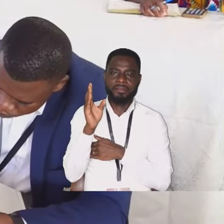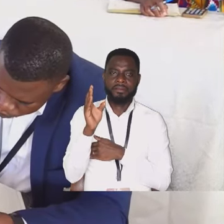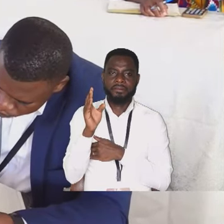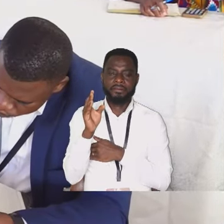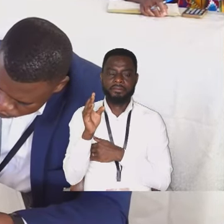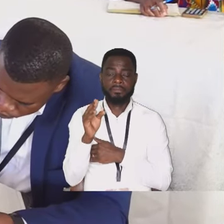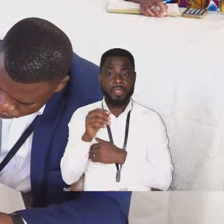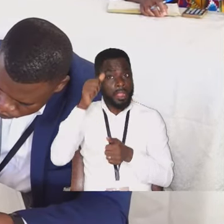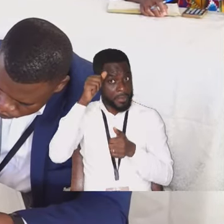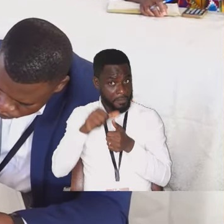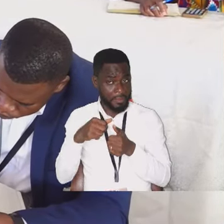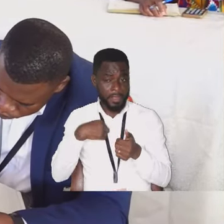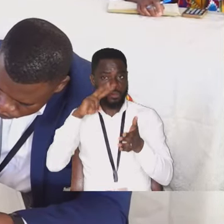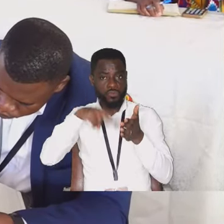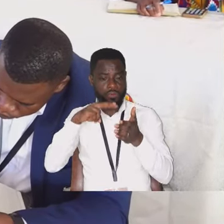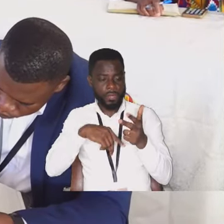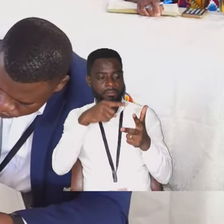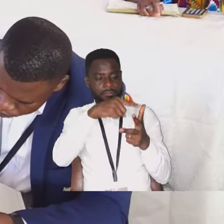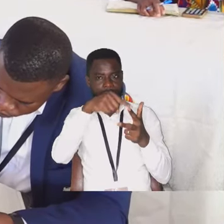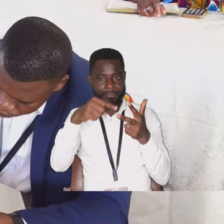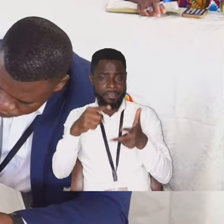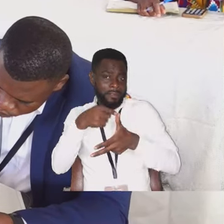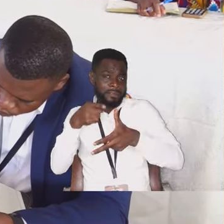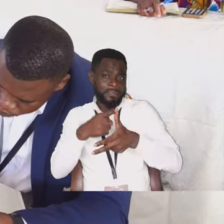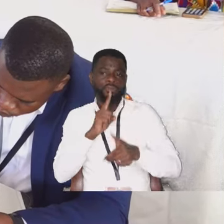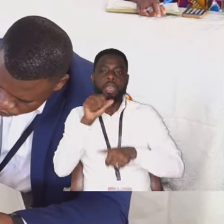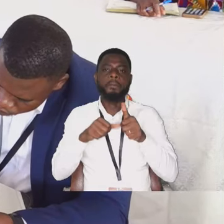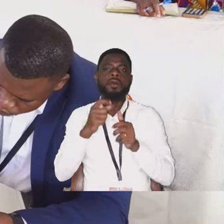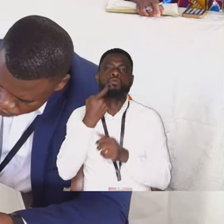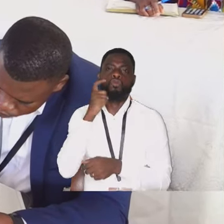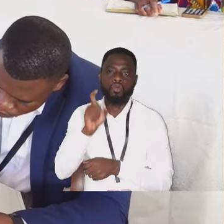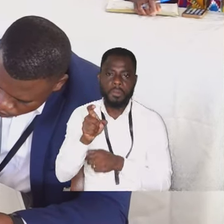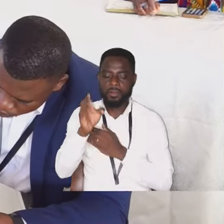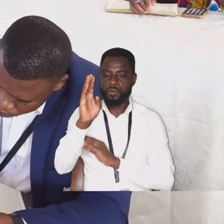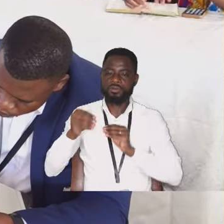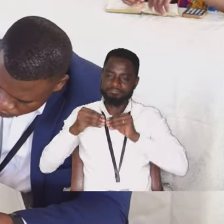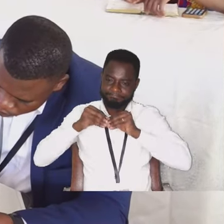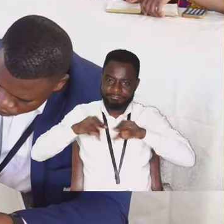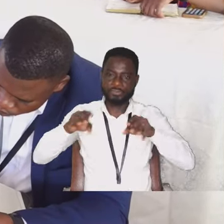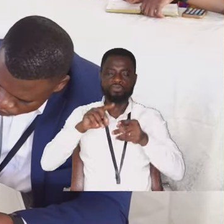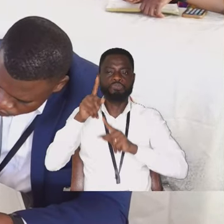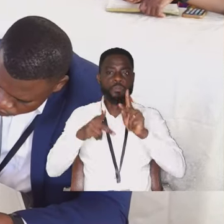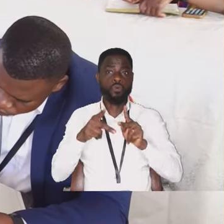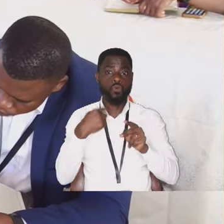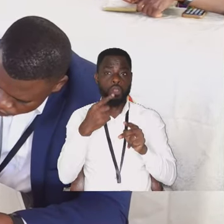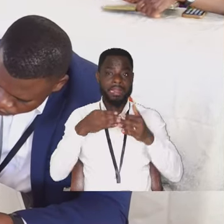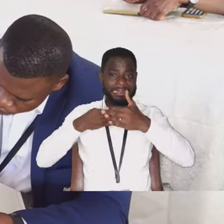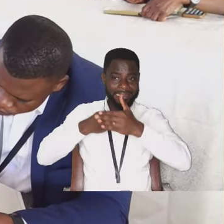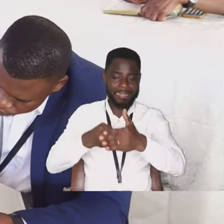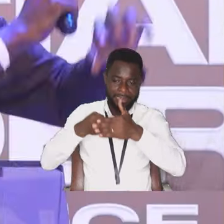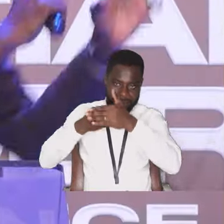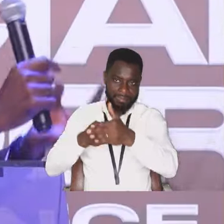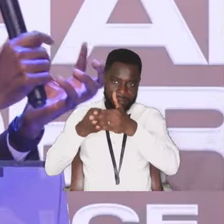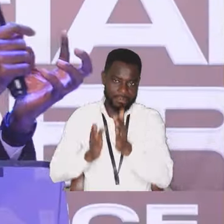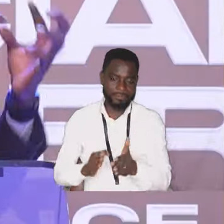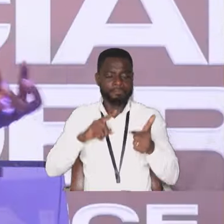three scriptures. So the first one talks about the command that God gives to people in authority. And then the second one is talking about